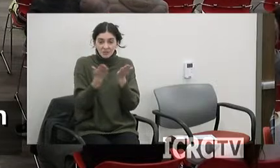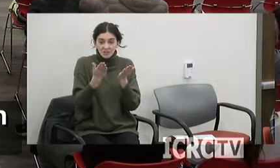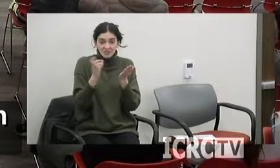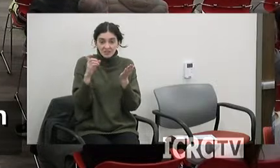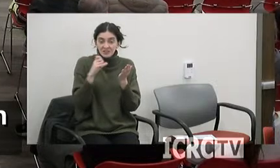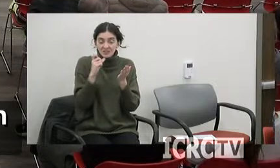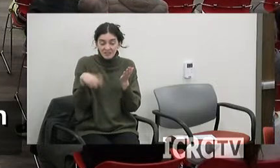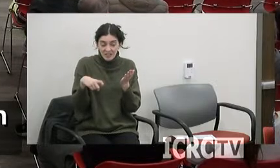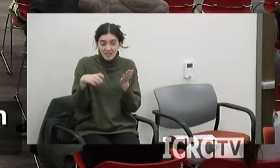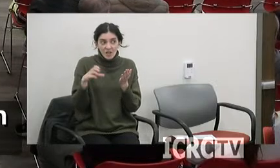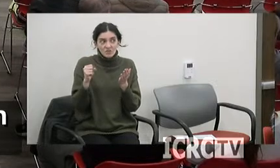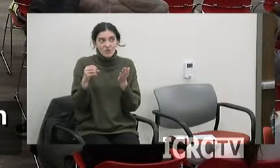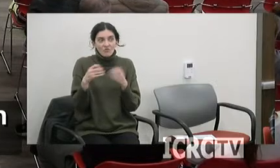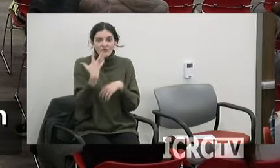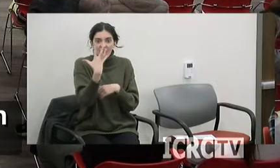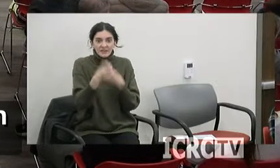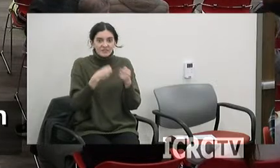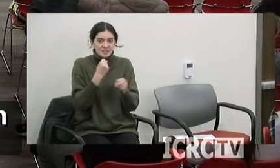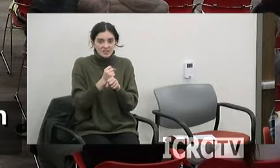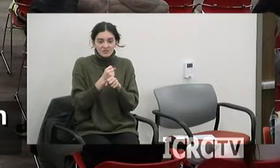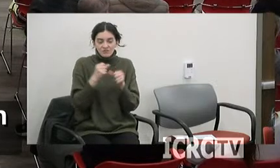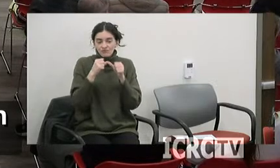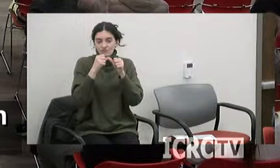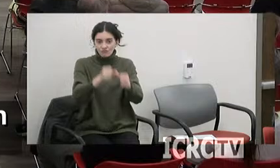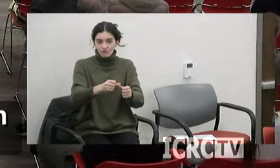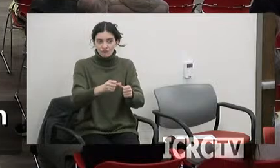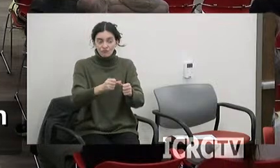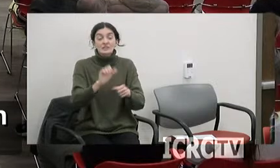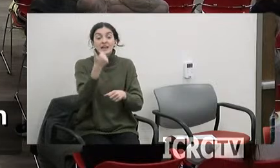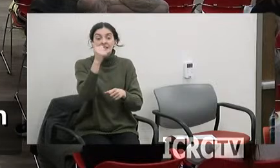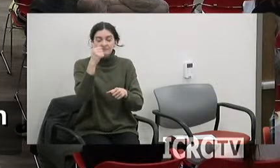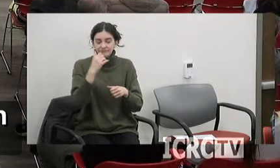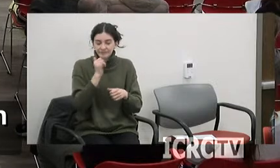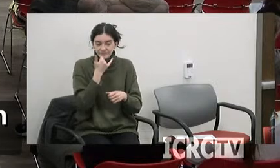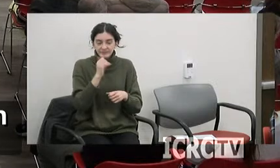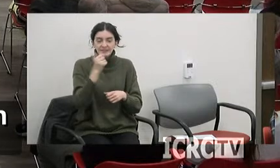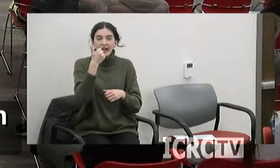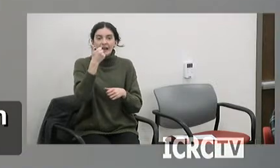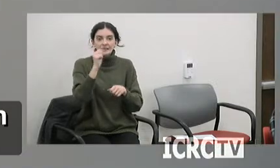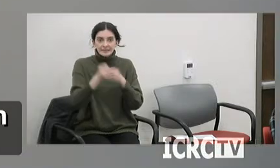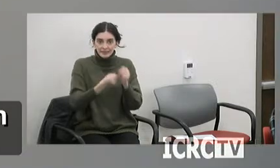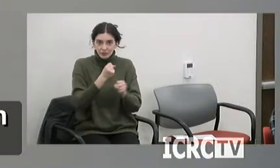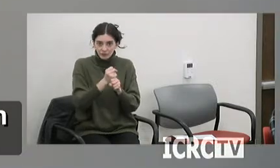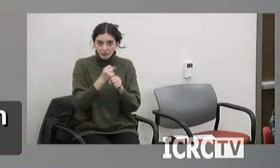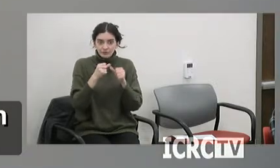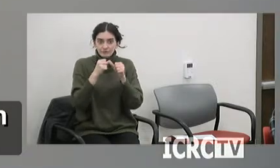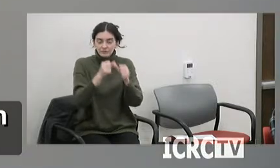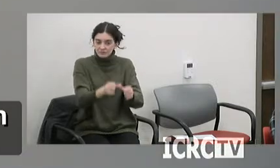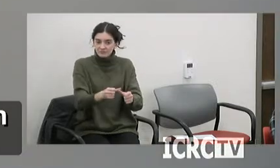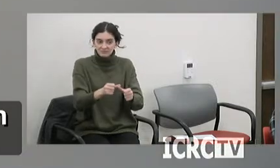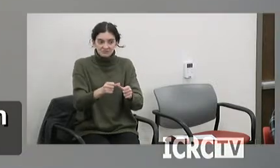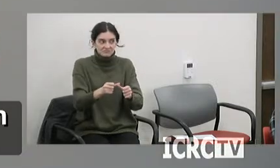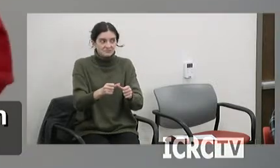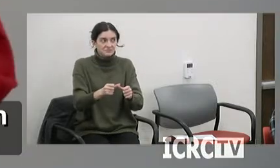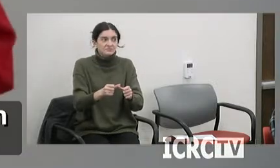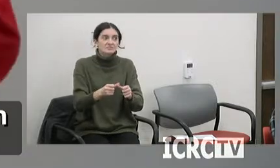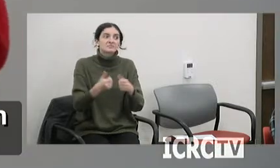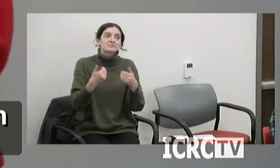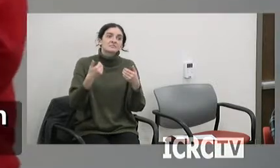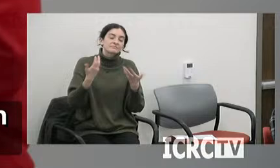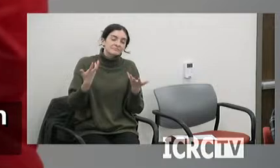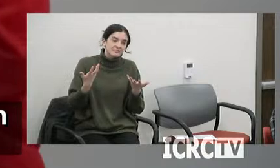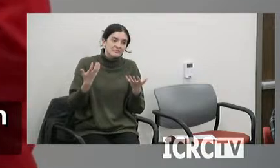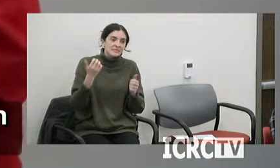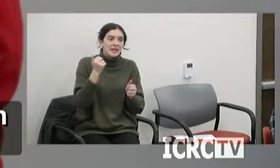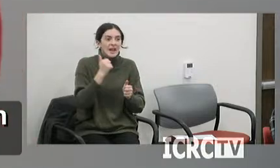These books will last 5 years, or will last 10. There are significant technological upgrades in every